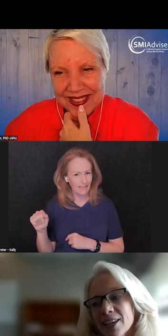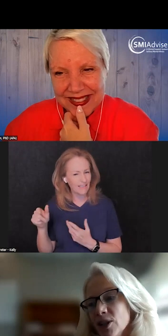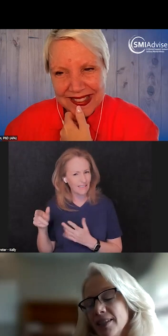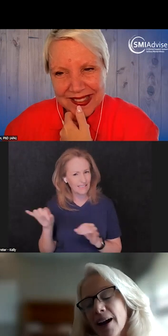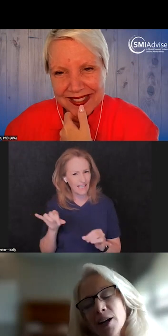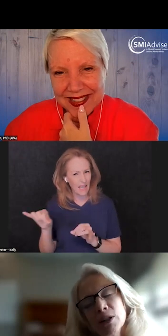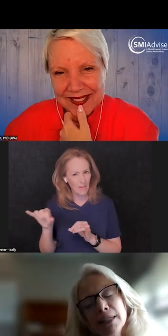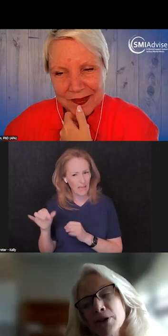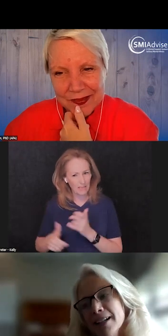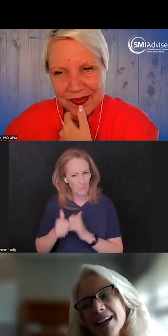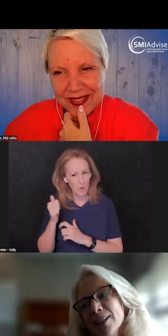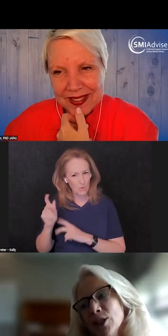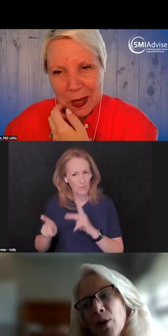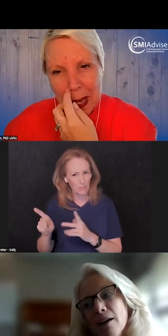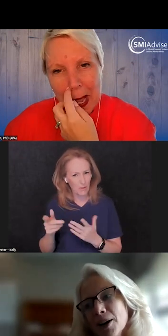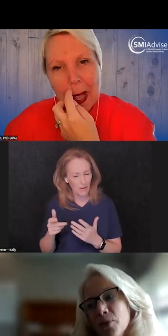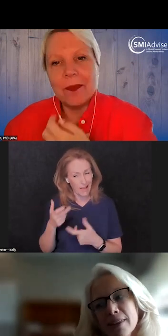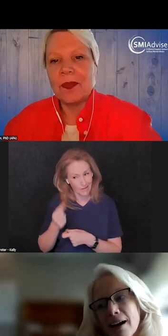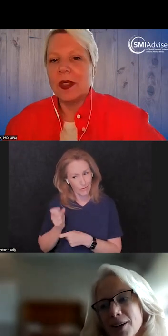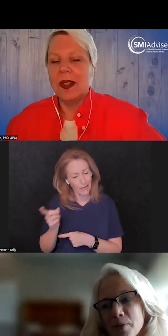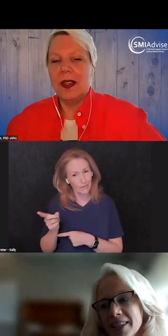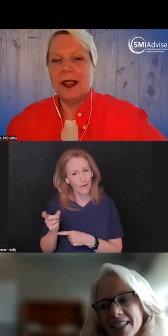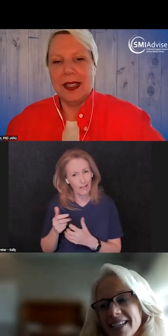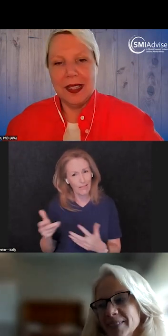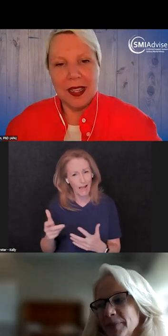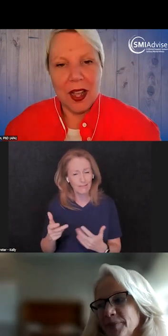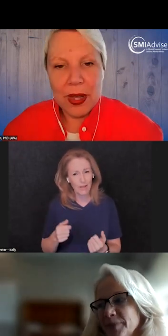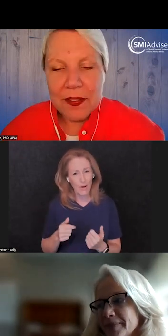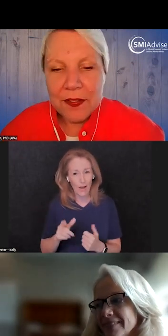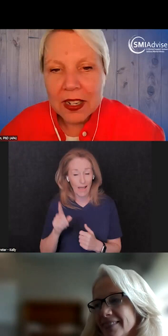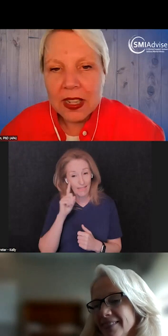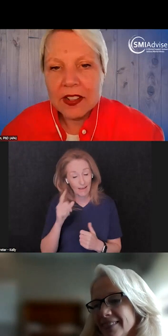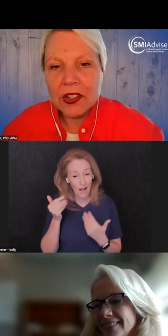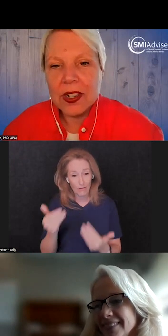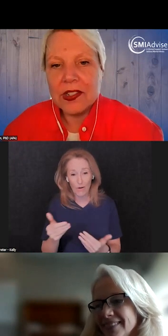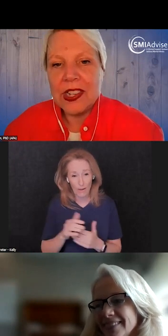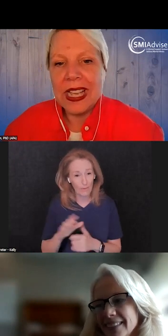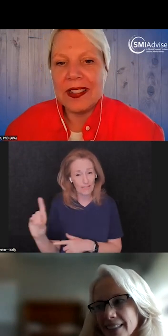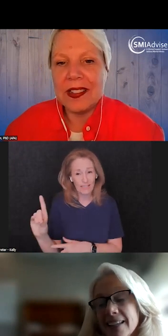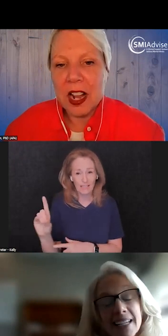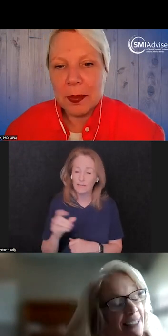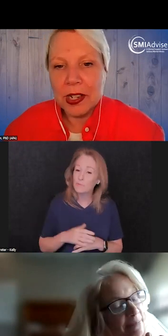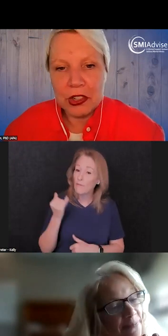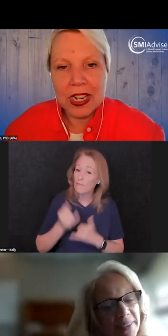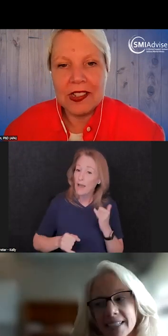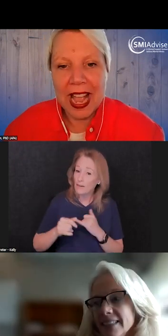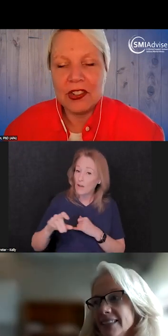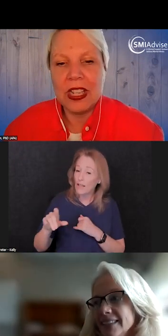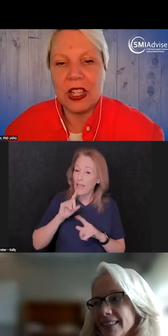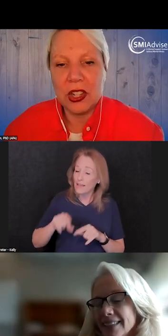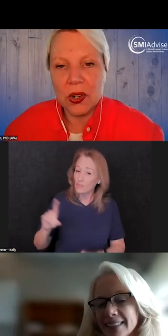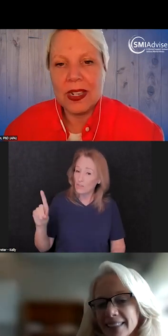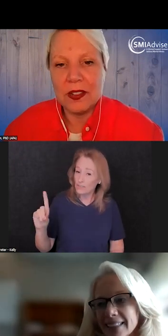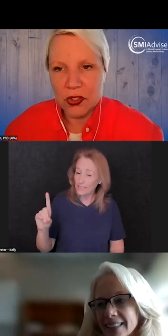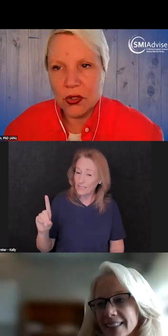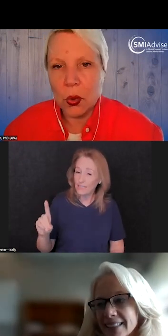guess I trust Sabrina a lot. So I'll go with D. Okay, final answer is D. It's not a prediction. It's actually